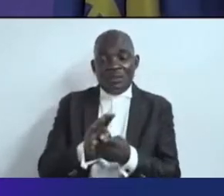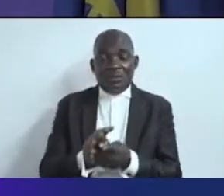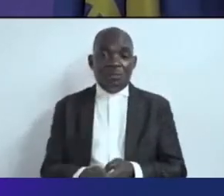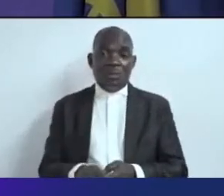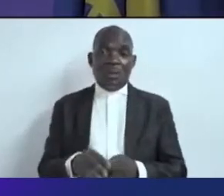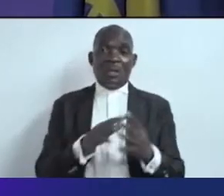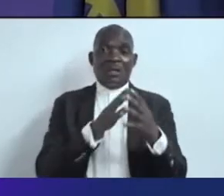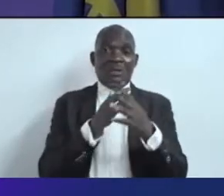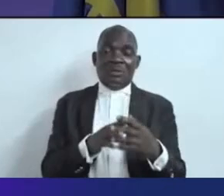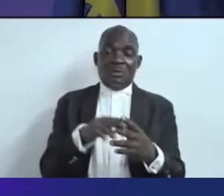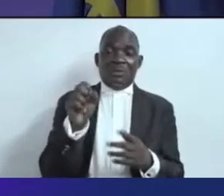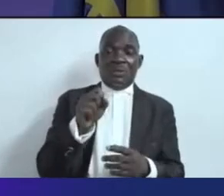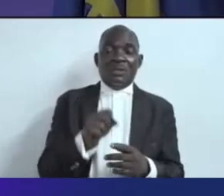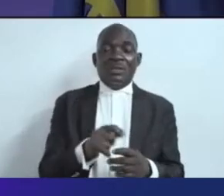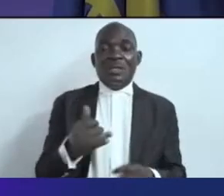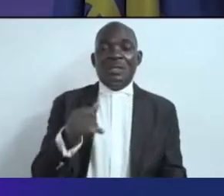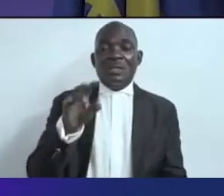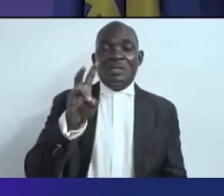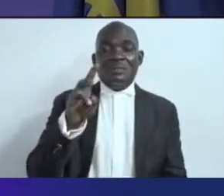$1.58 billion to